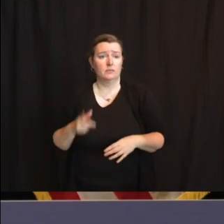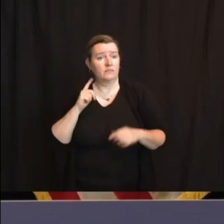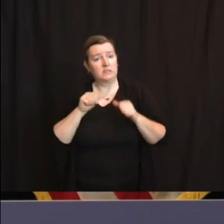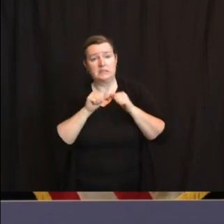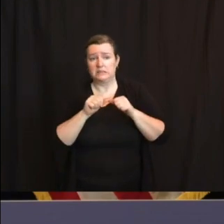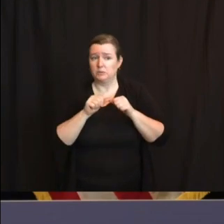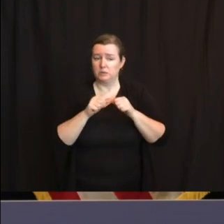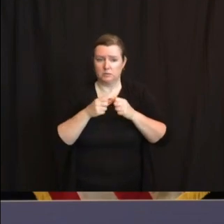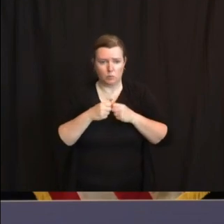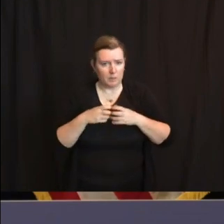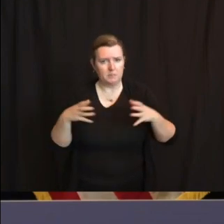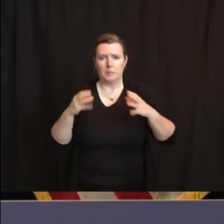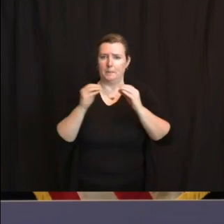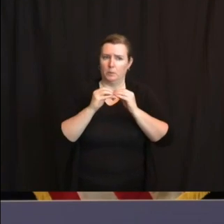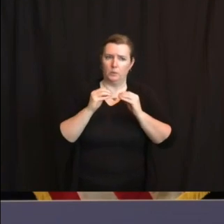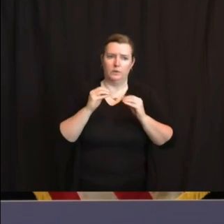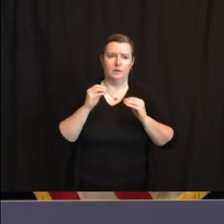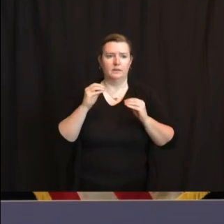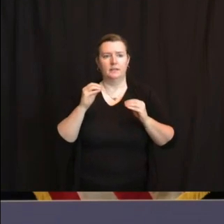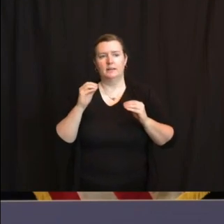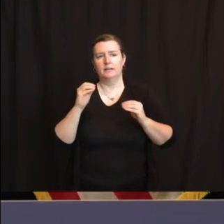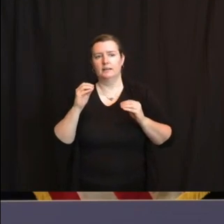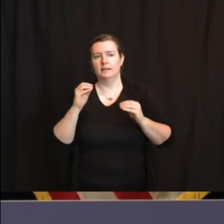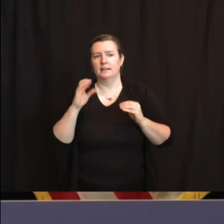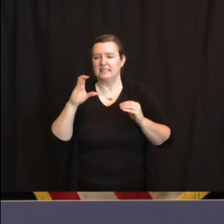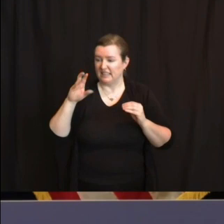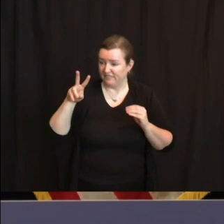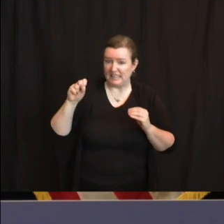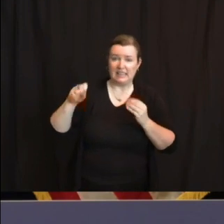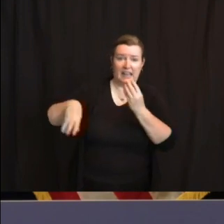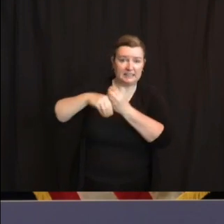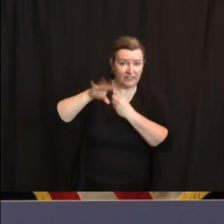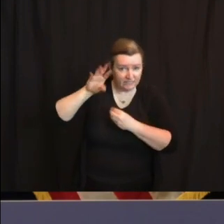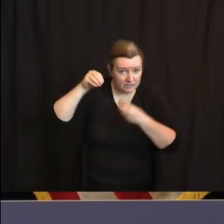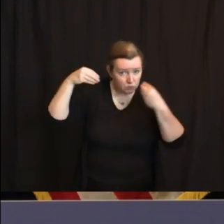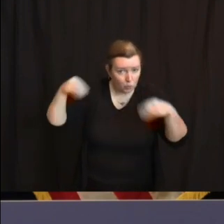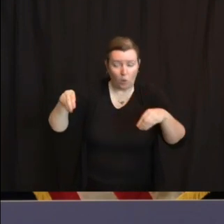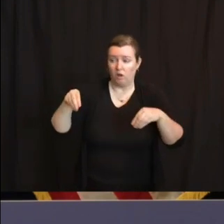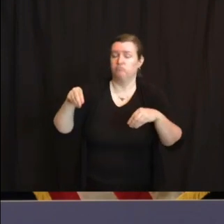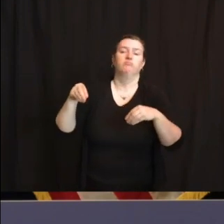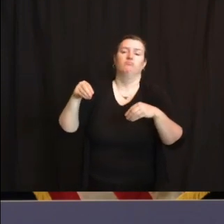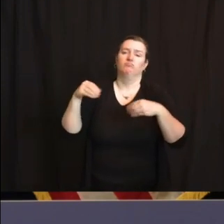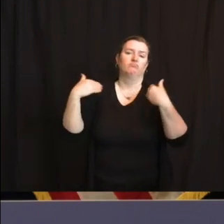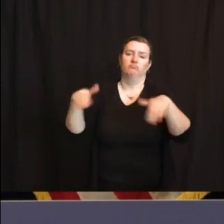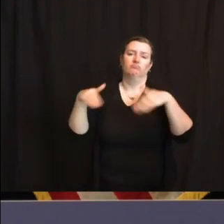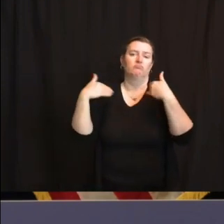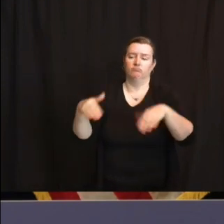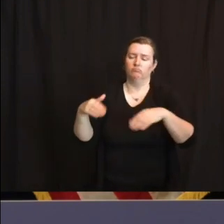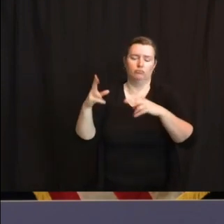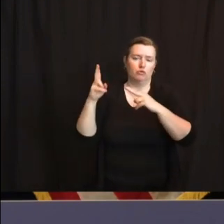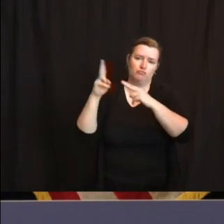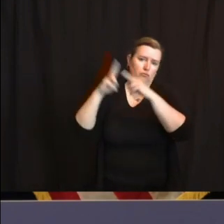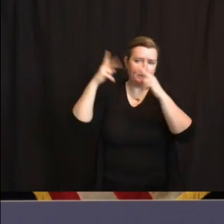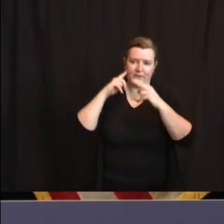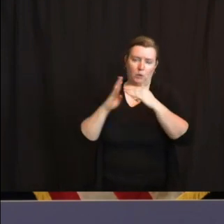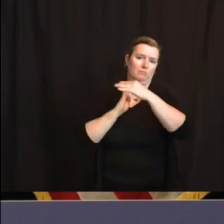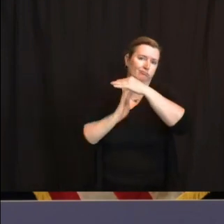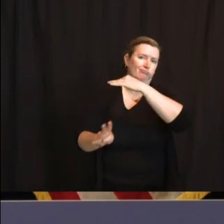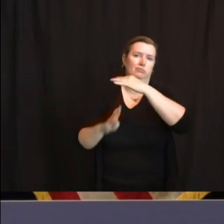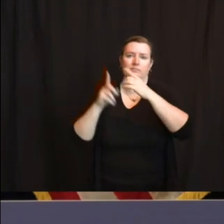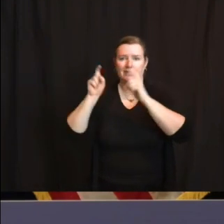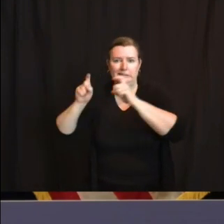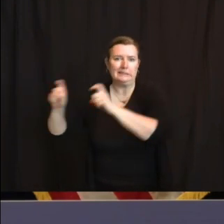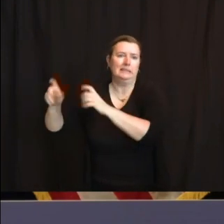when CVS drops 50 stores online, and we've got another big retailer that we're working with that we're close